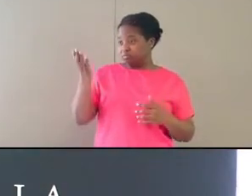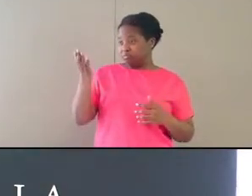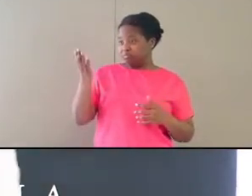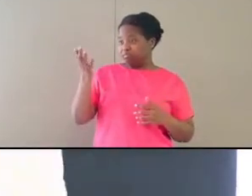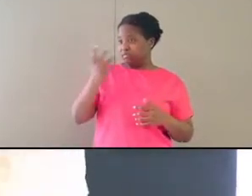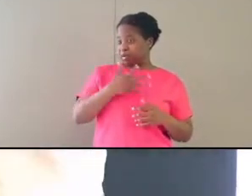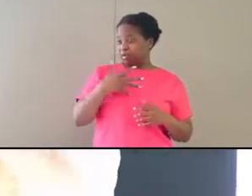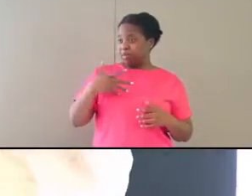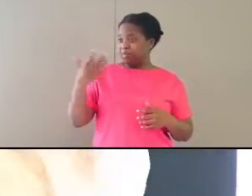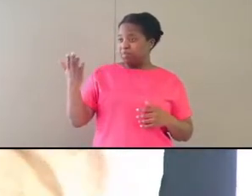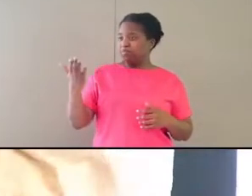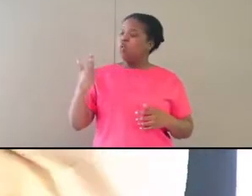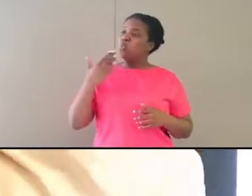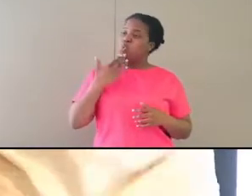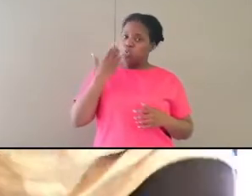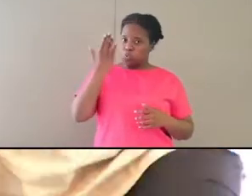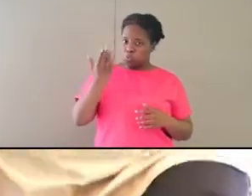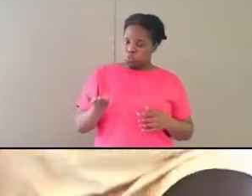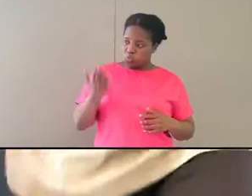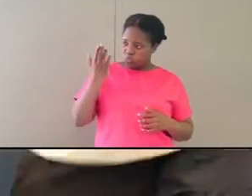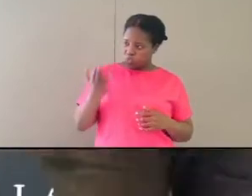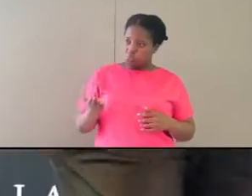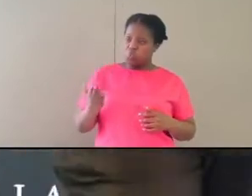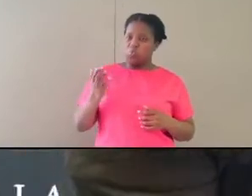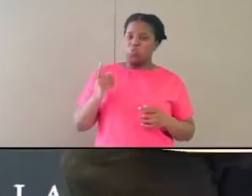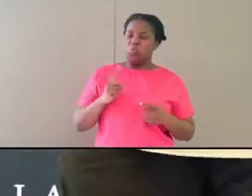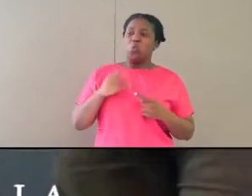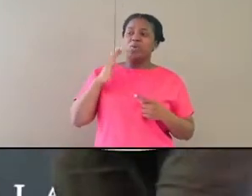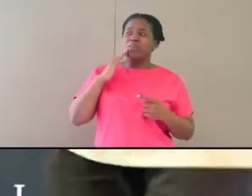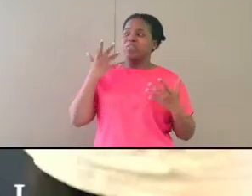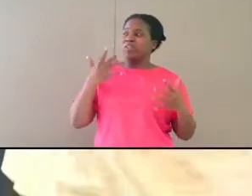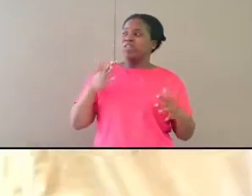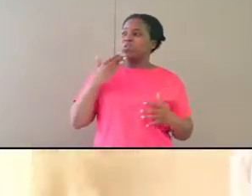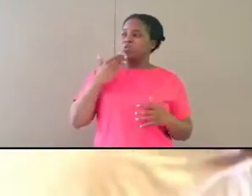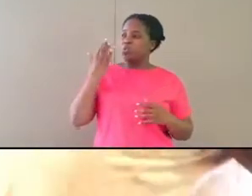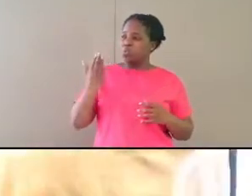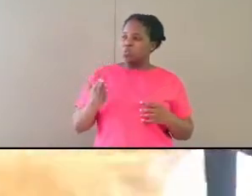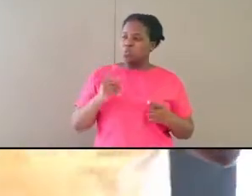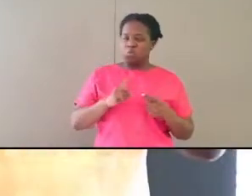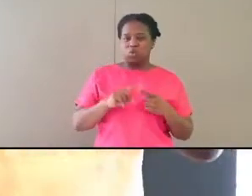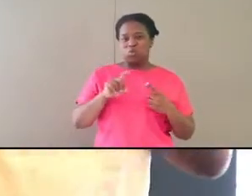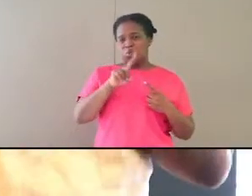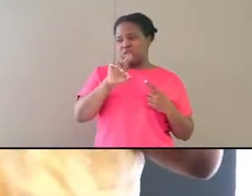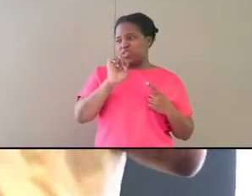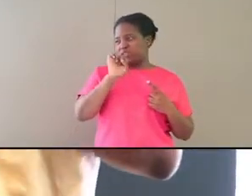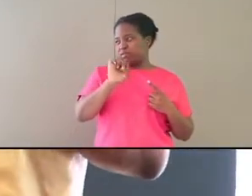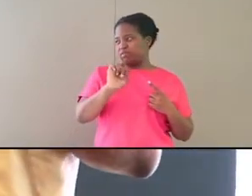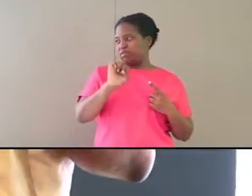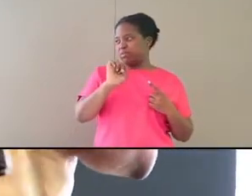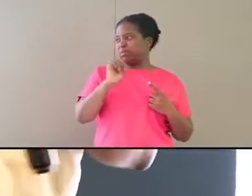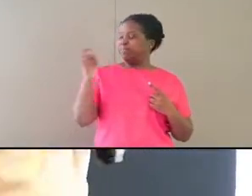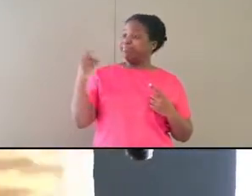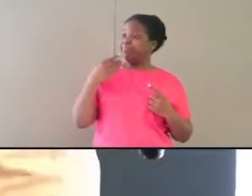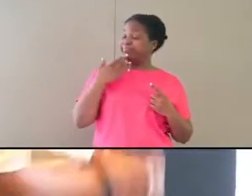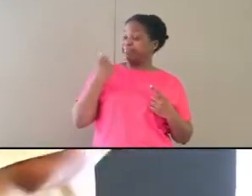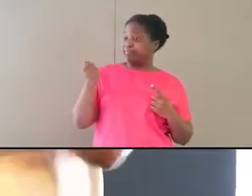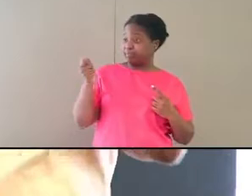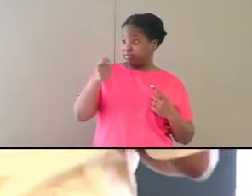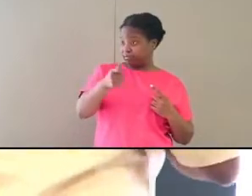Madam, please introduce yourself. And once you've introduced yourself, indicate what your question is. If you could pass this to the back, please, sir.